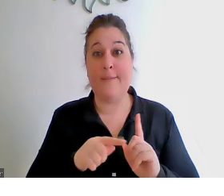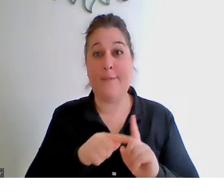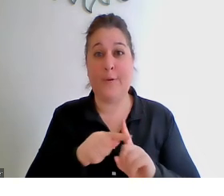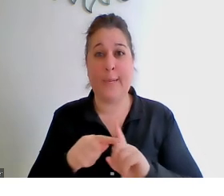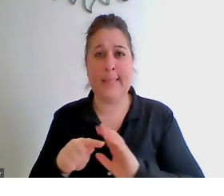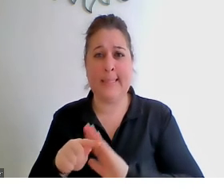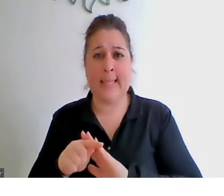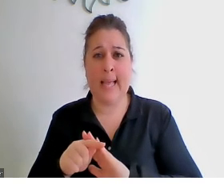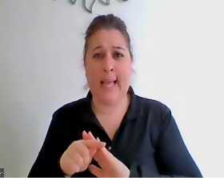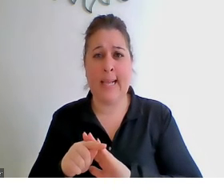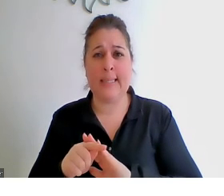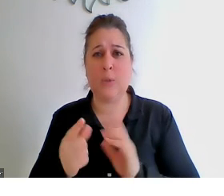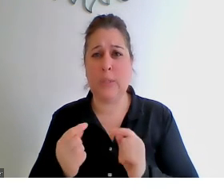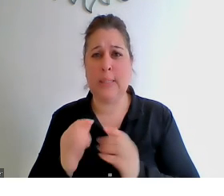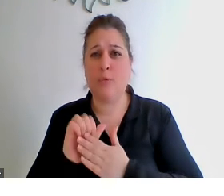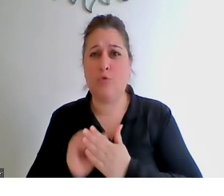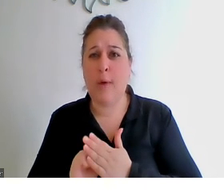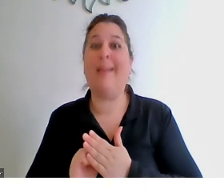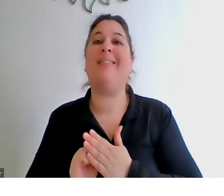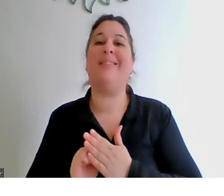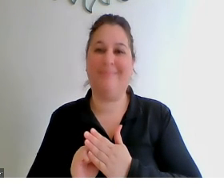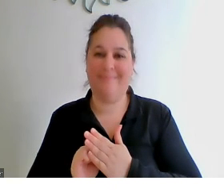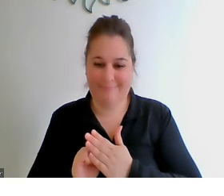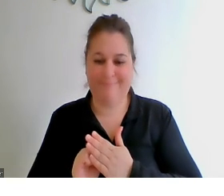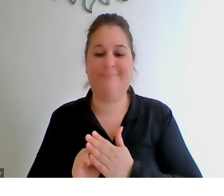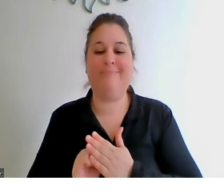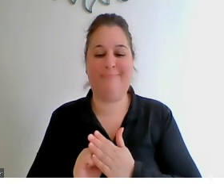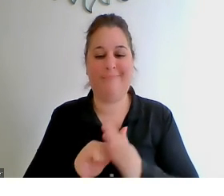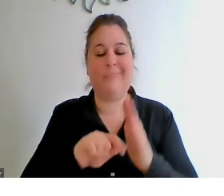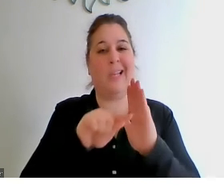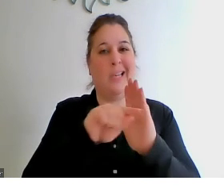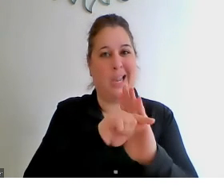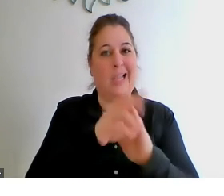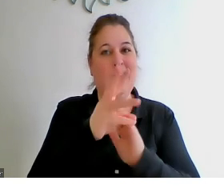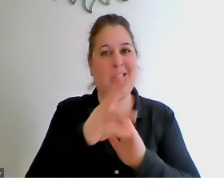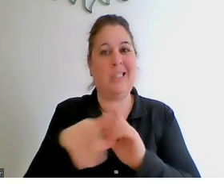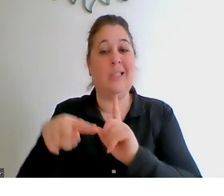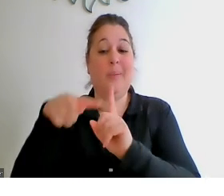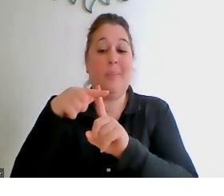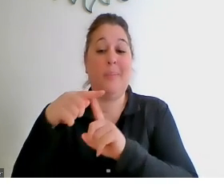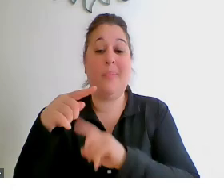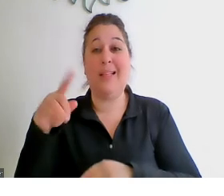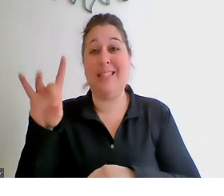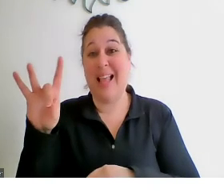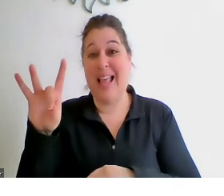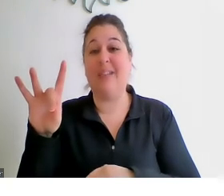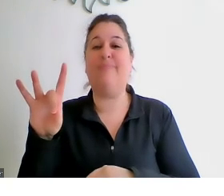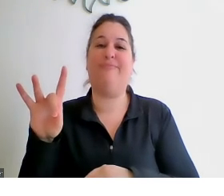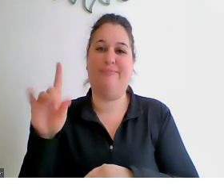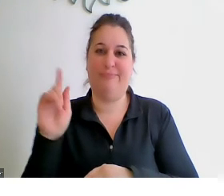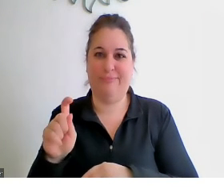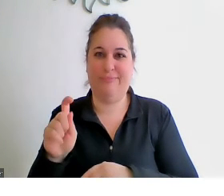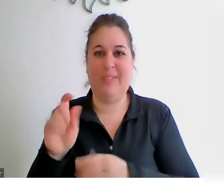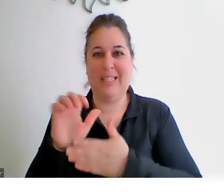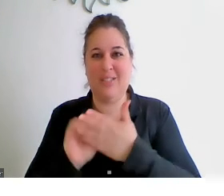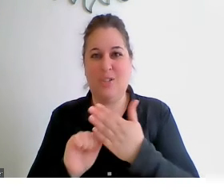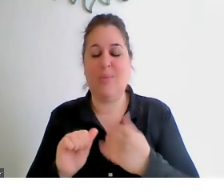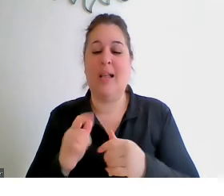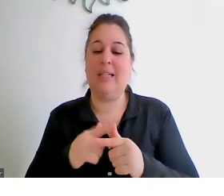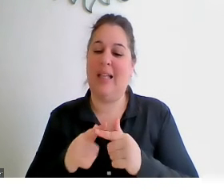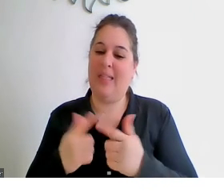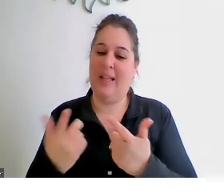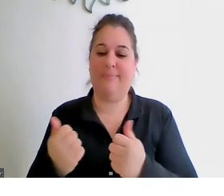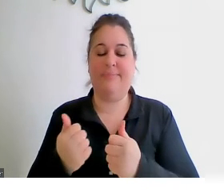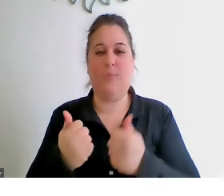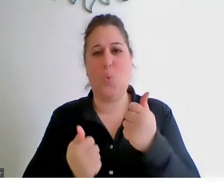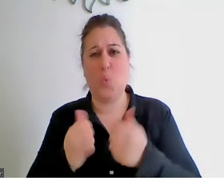sign, add and keep. Different sign, subtract. Oh, different sign, subtract. So 16 minus 8, that's 8. And keep the sign of the